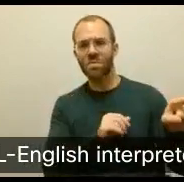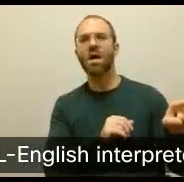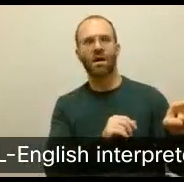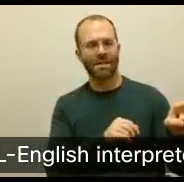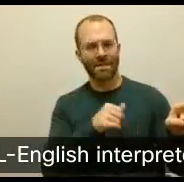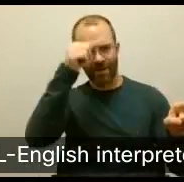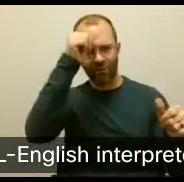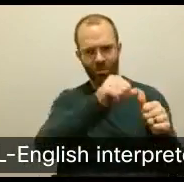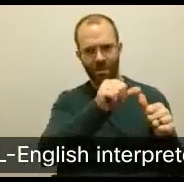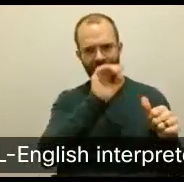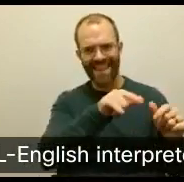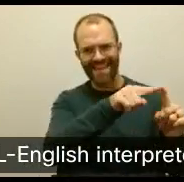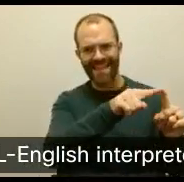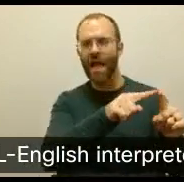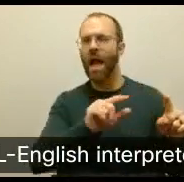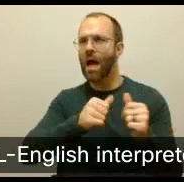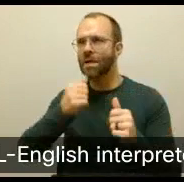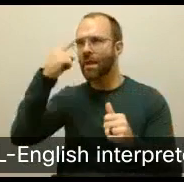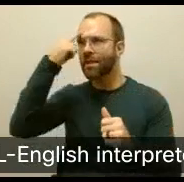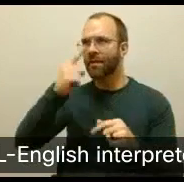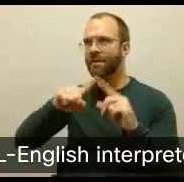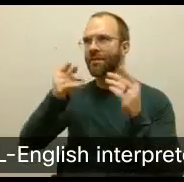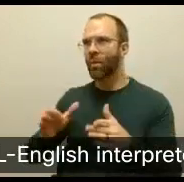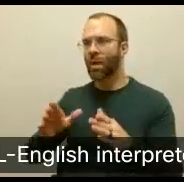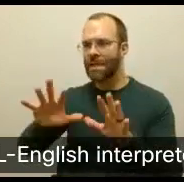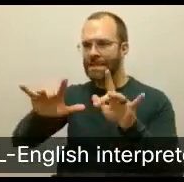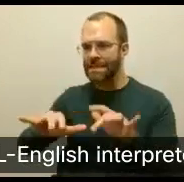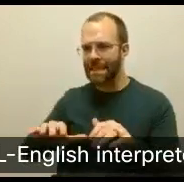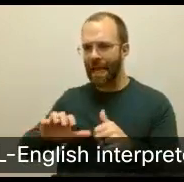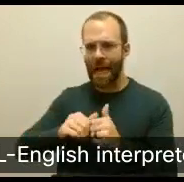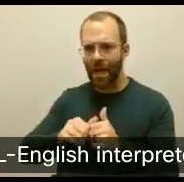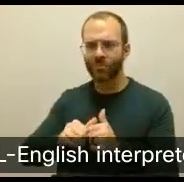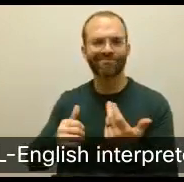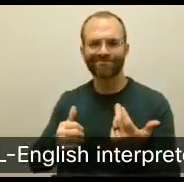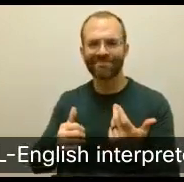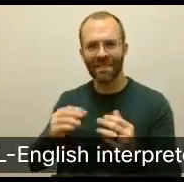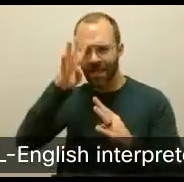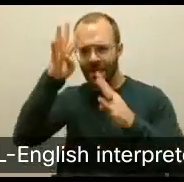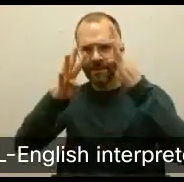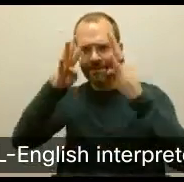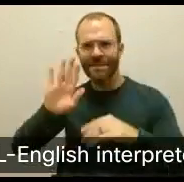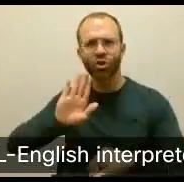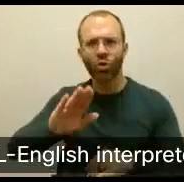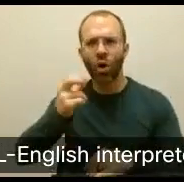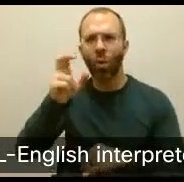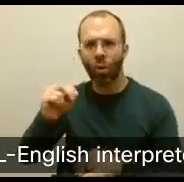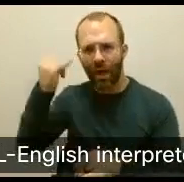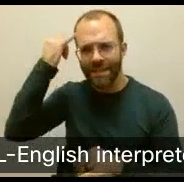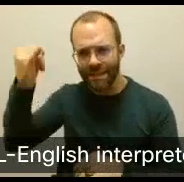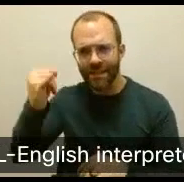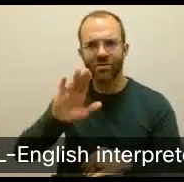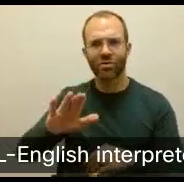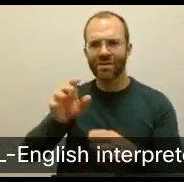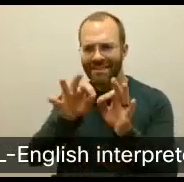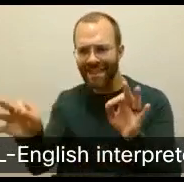to think of your own way to say those key ideas, to think of your own sentences to express those key ideas. So